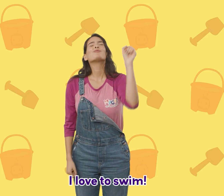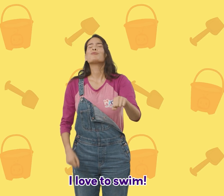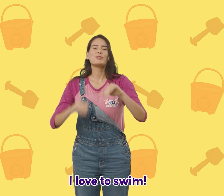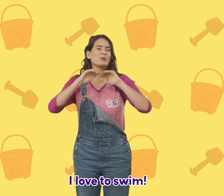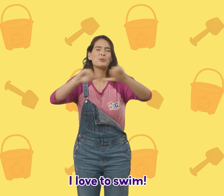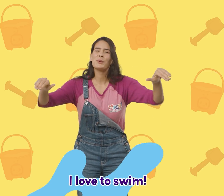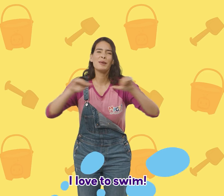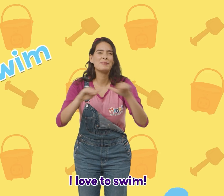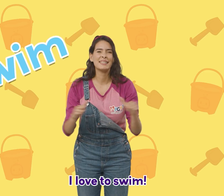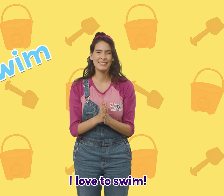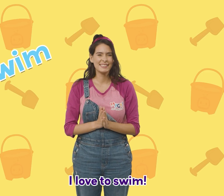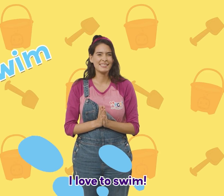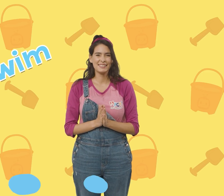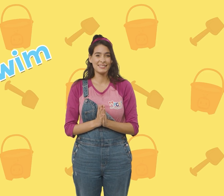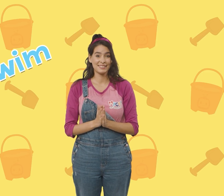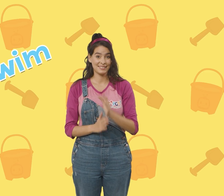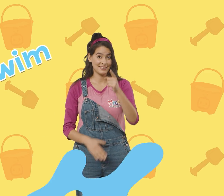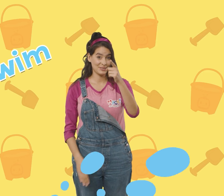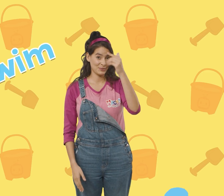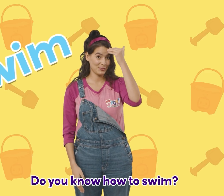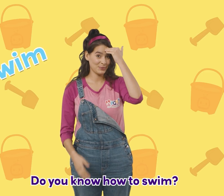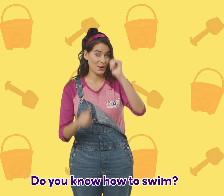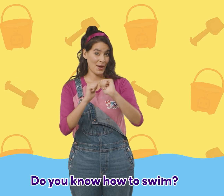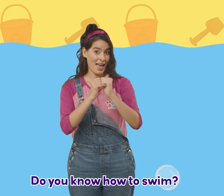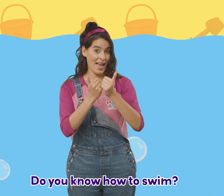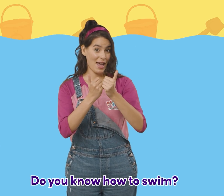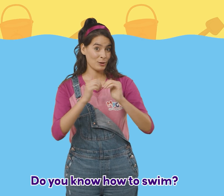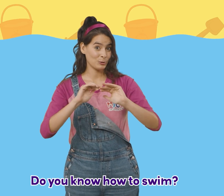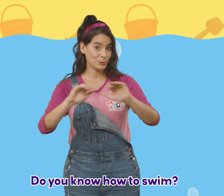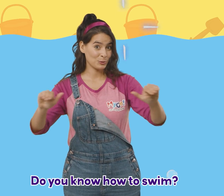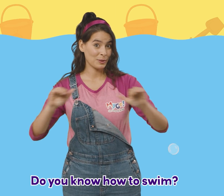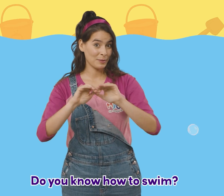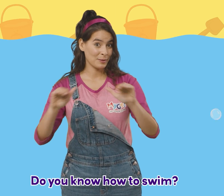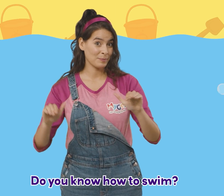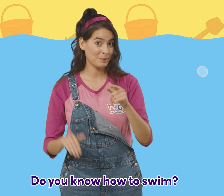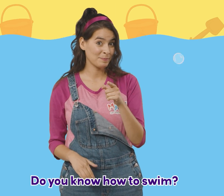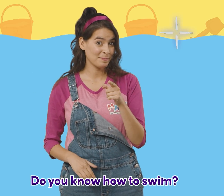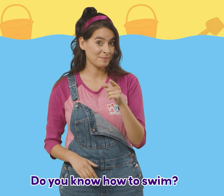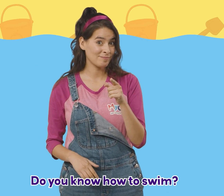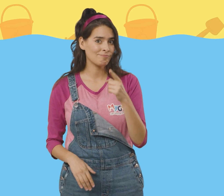I love to swim. Do you know how to swim?